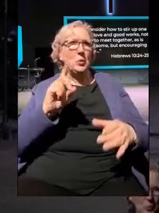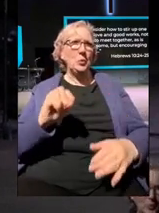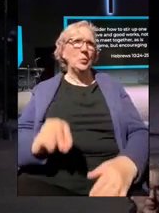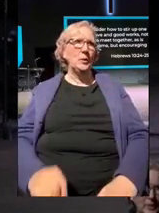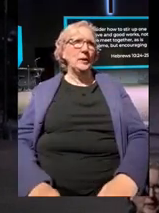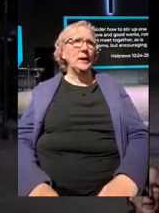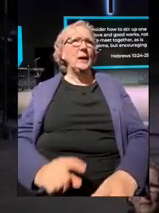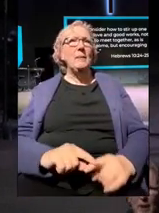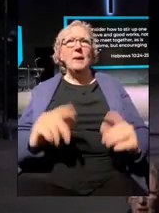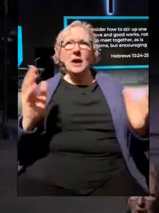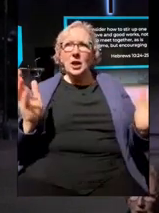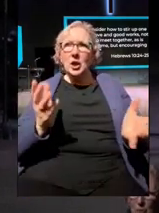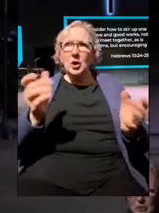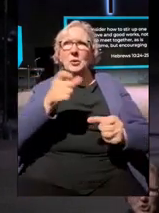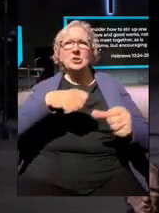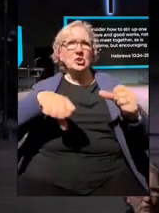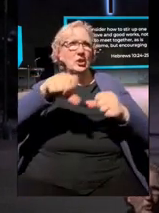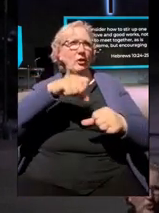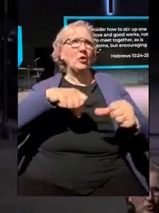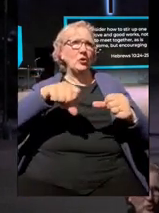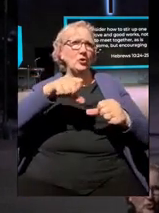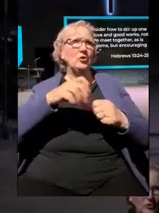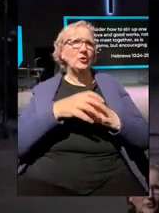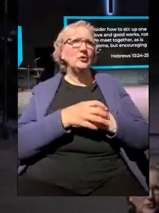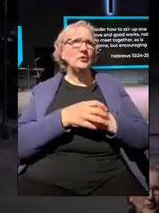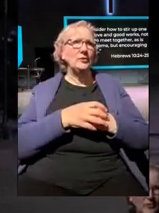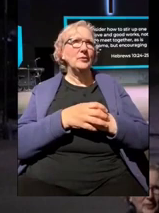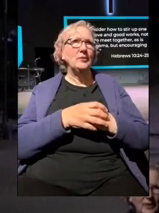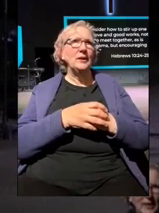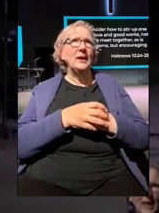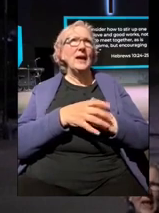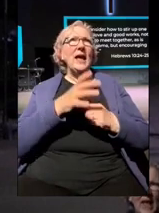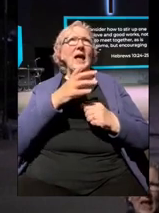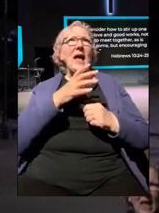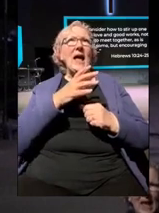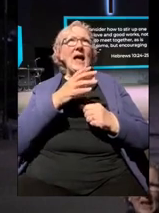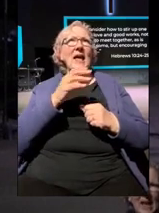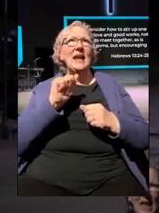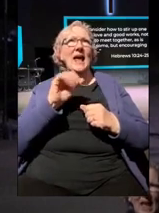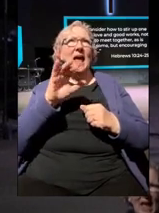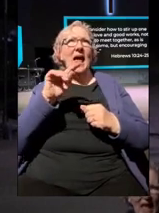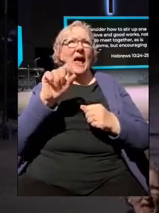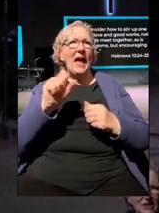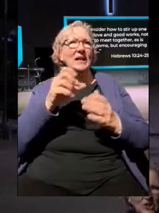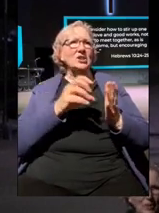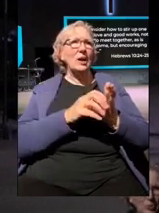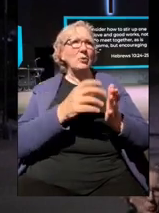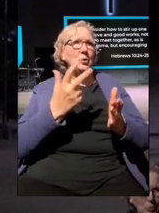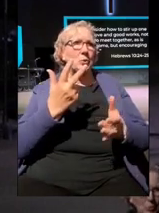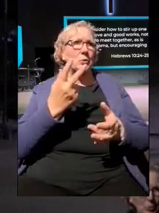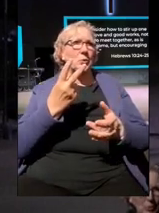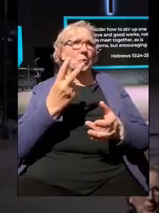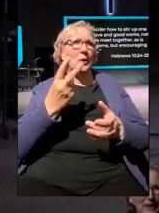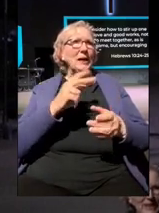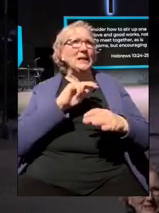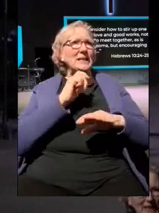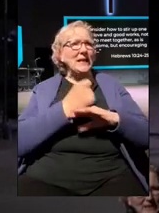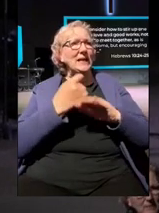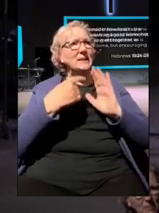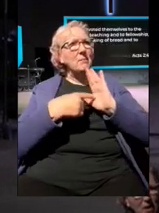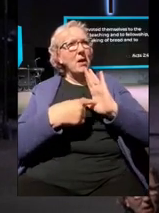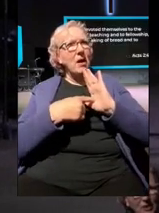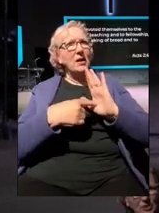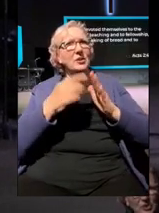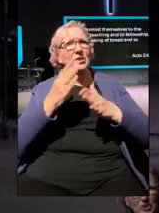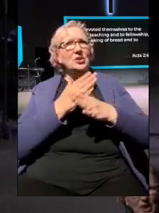but encouraging one another. And Acts chapter 2 really sets the model, sharing how